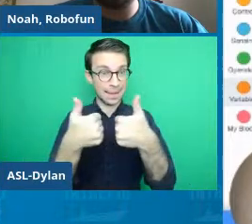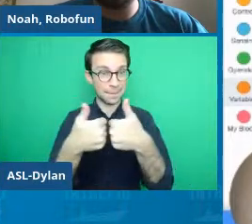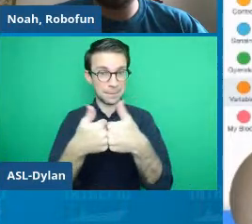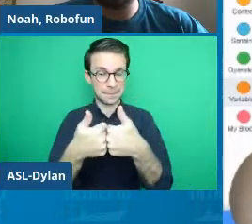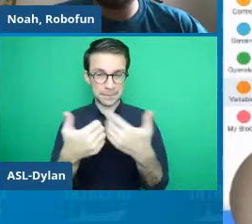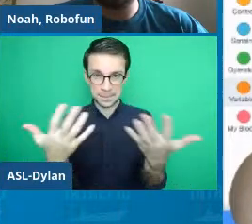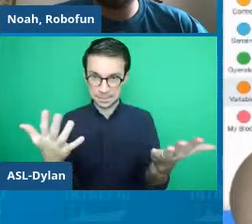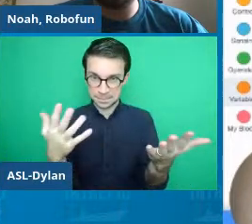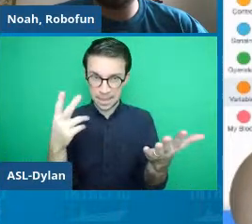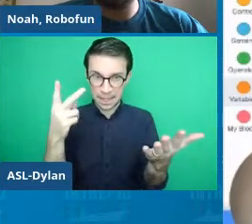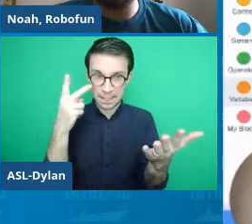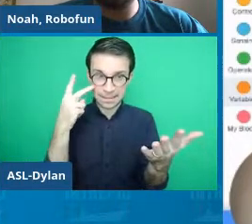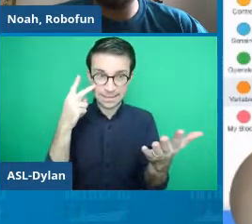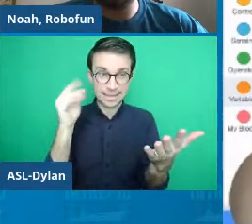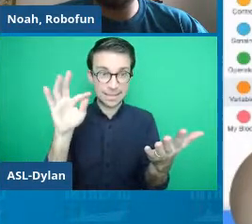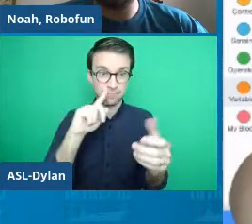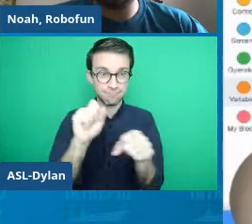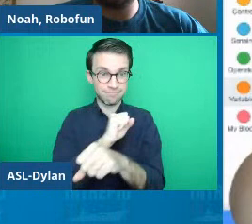I